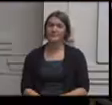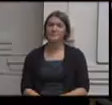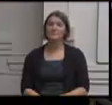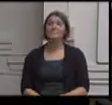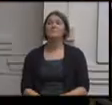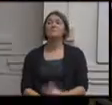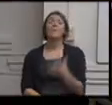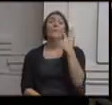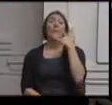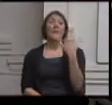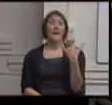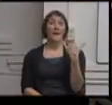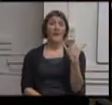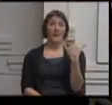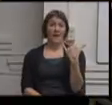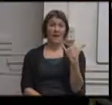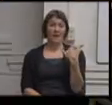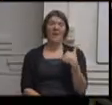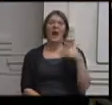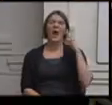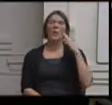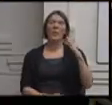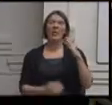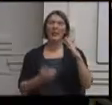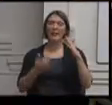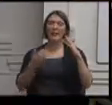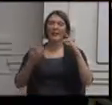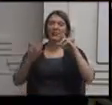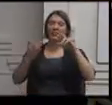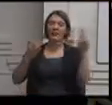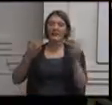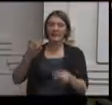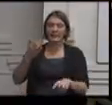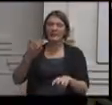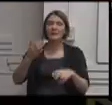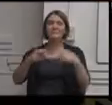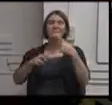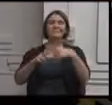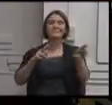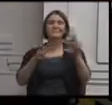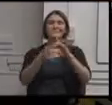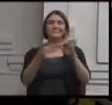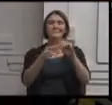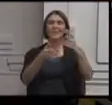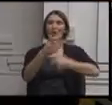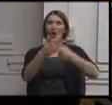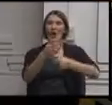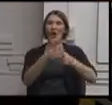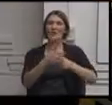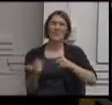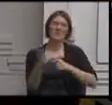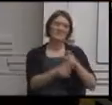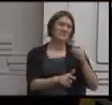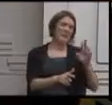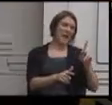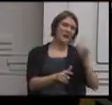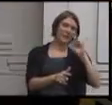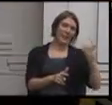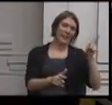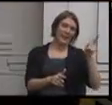I'm going to kind of skim over the cost section because I know Patrick is going to cover some of that also in his.